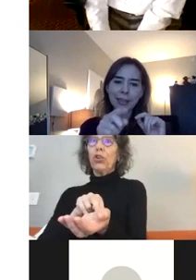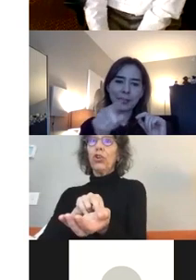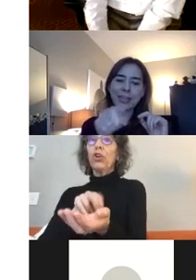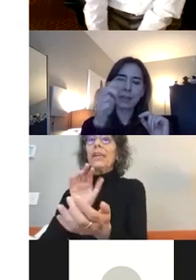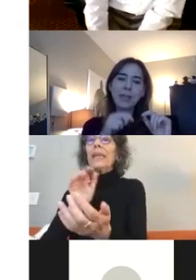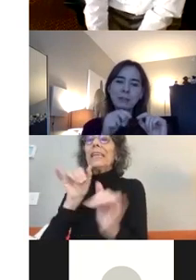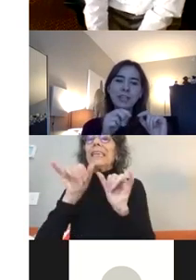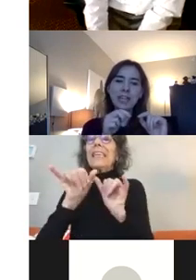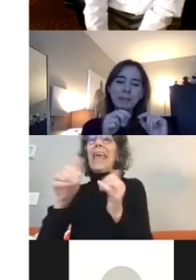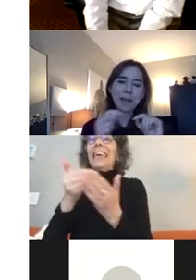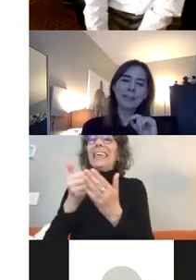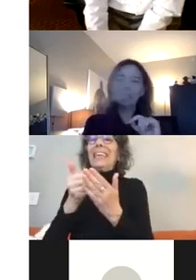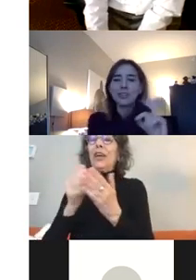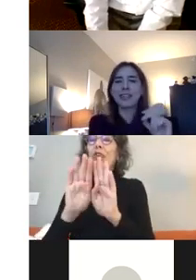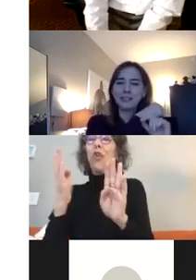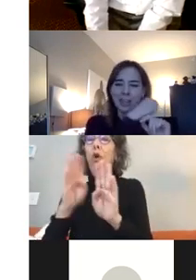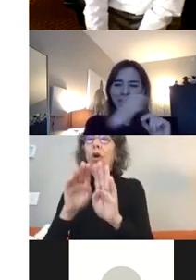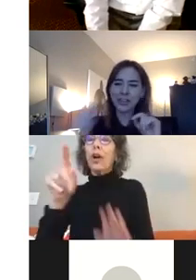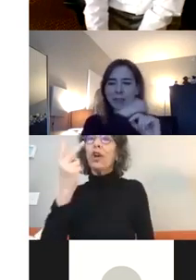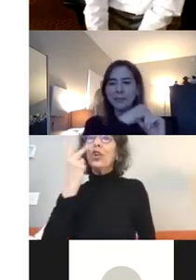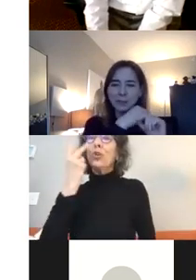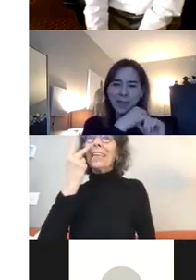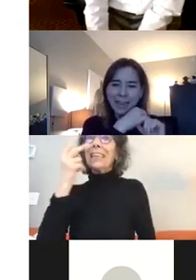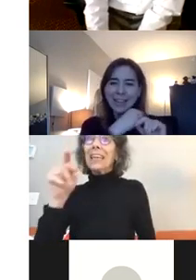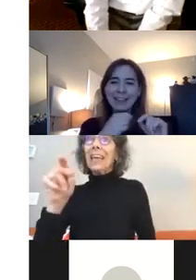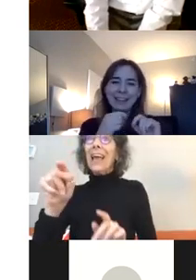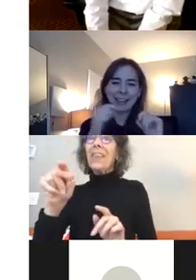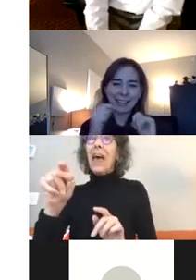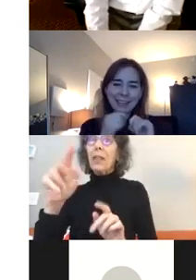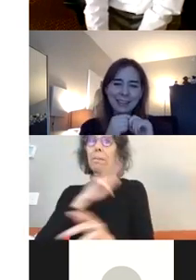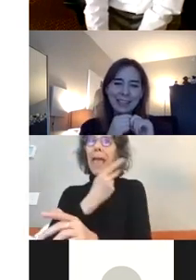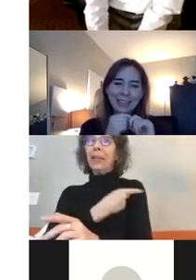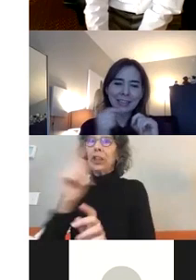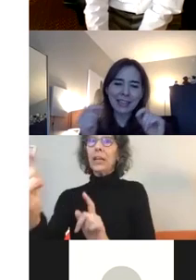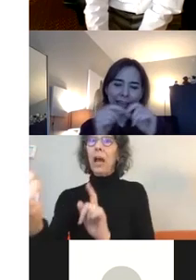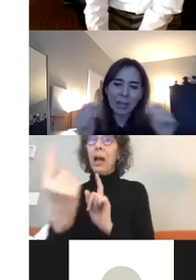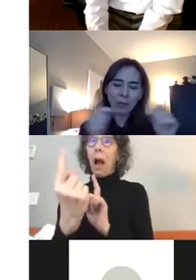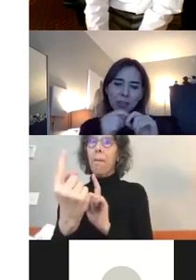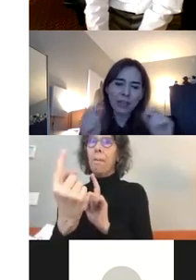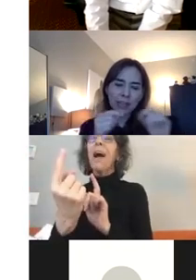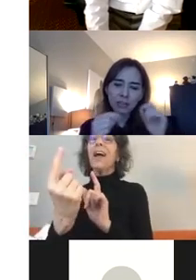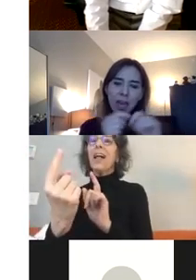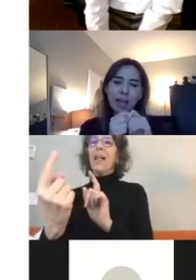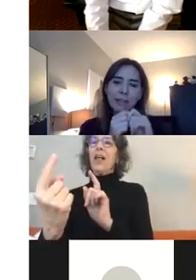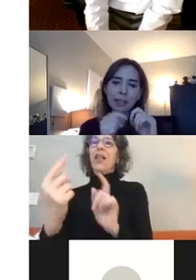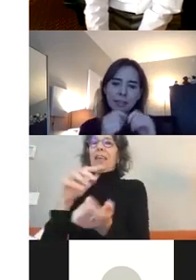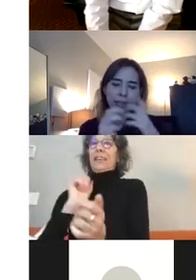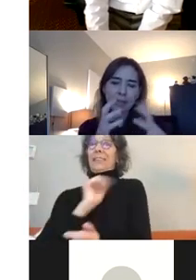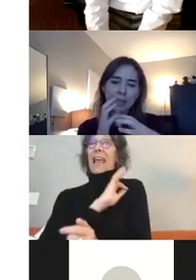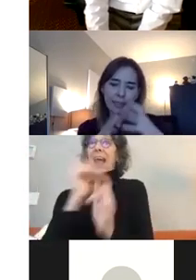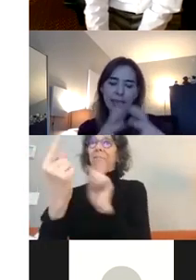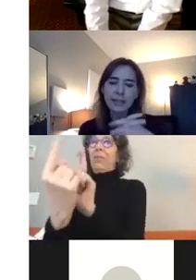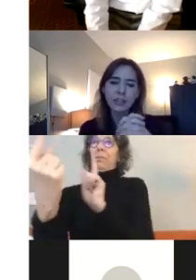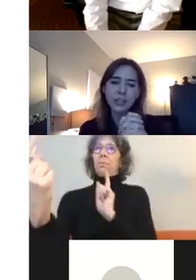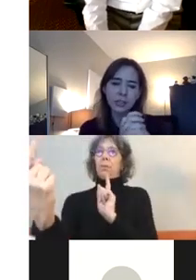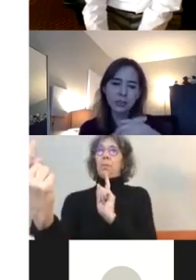you see like when the patient came back, the nurse kind of like jumped away. And they keep interacting. It seems that in